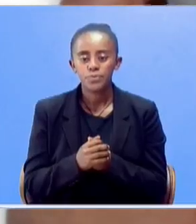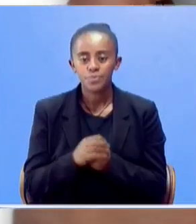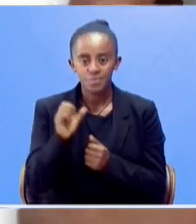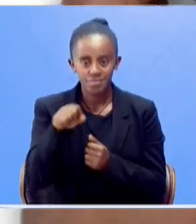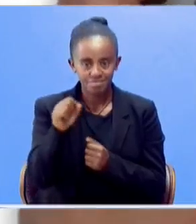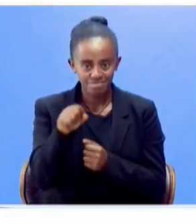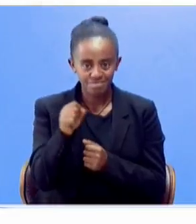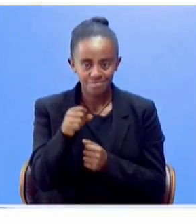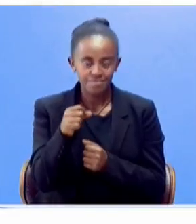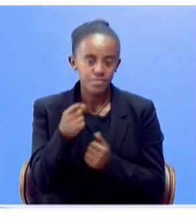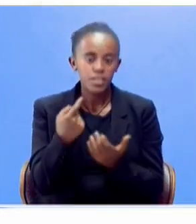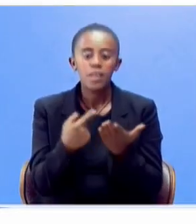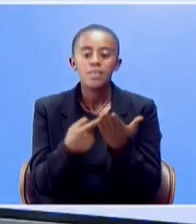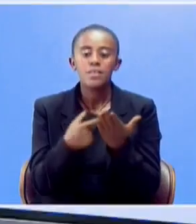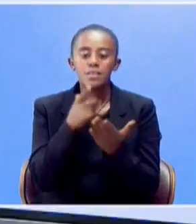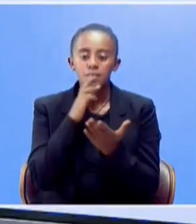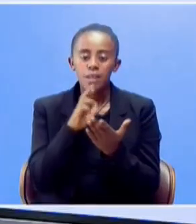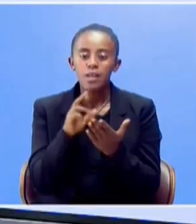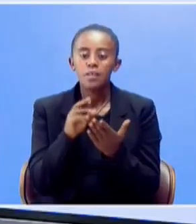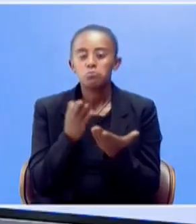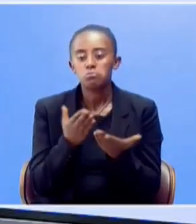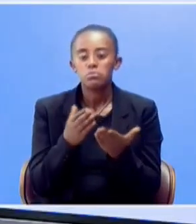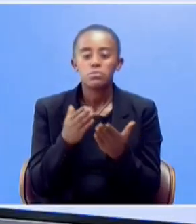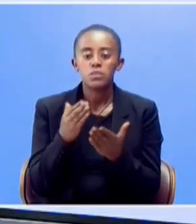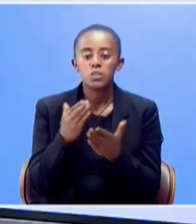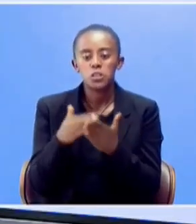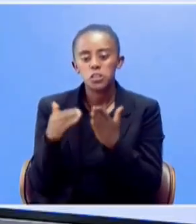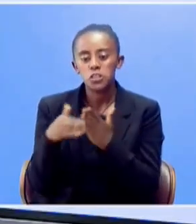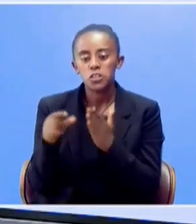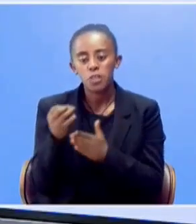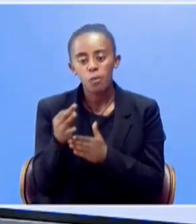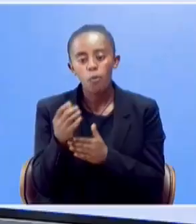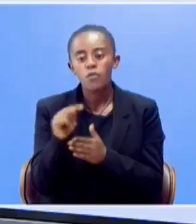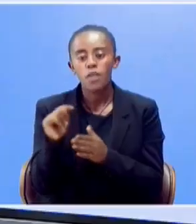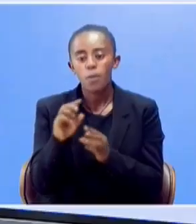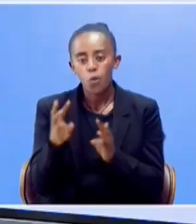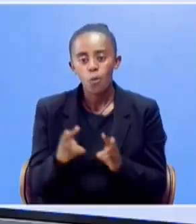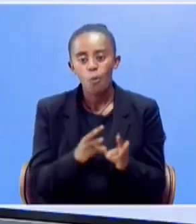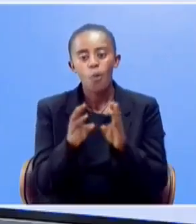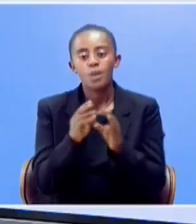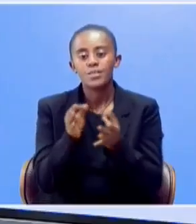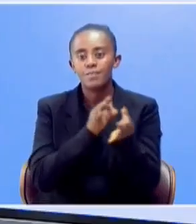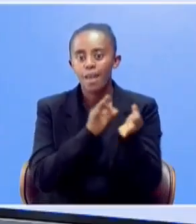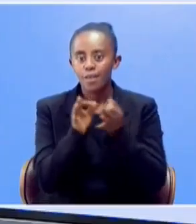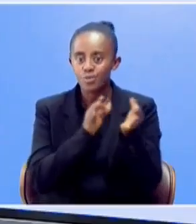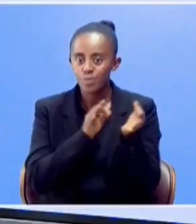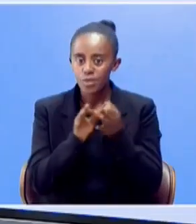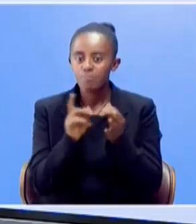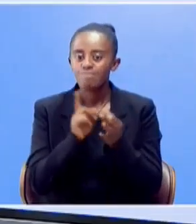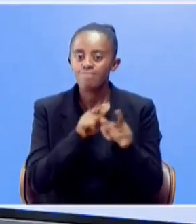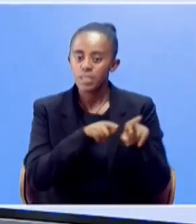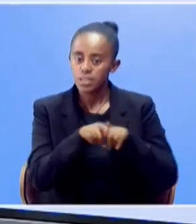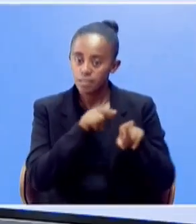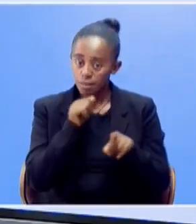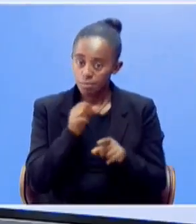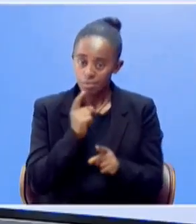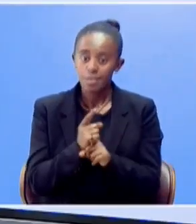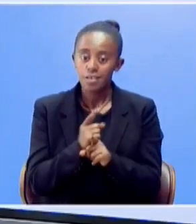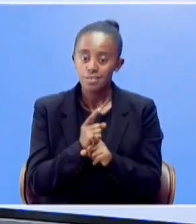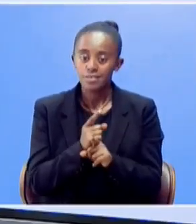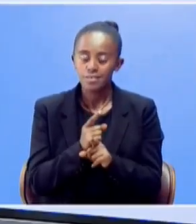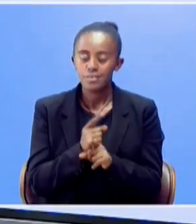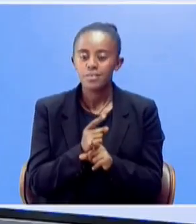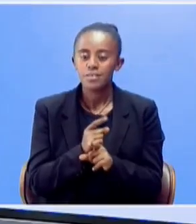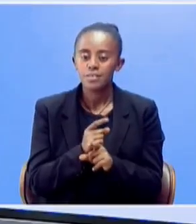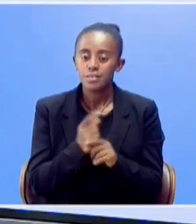Yes? These are some of the many ways in expressing disagreement, right? Yeah.